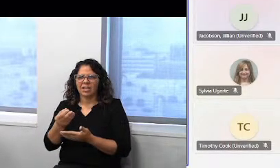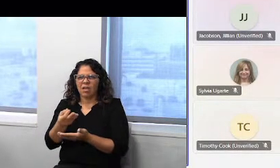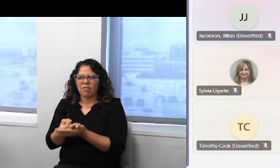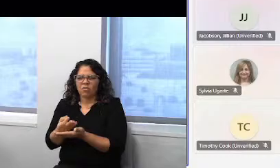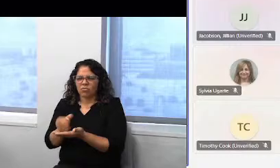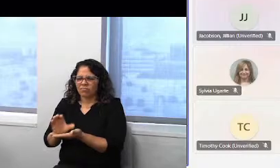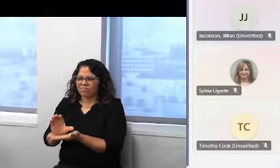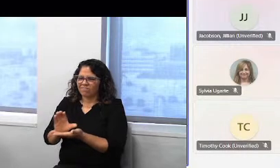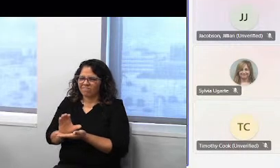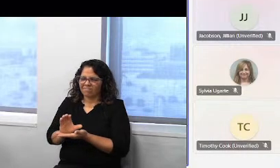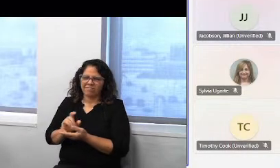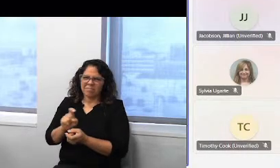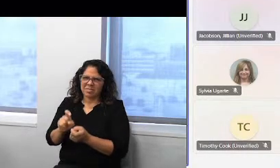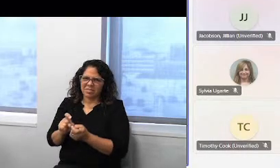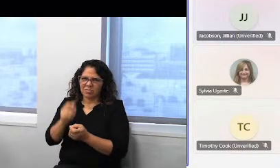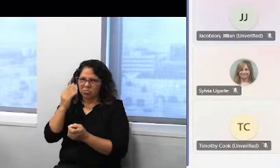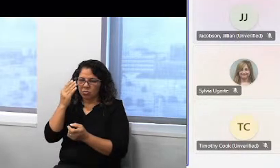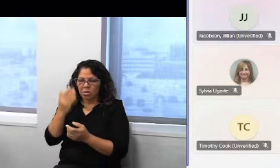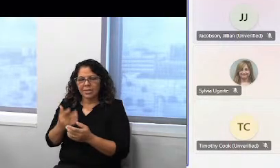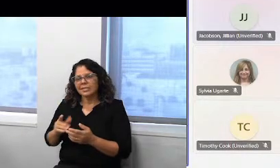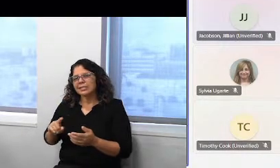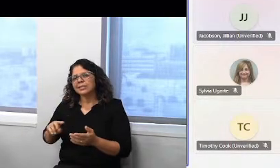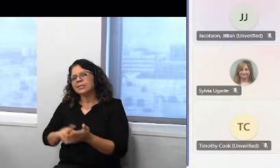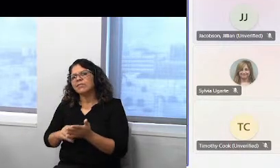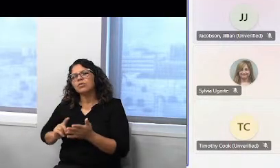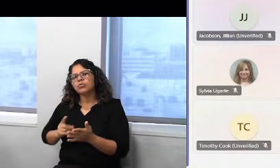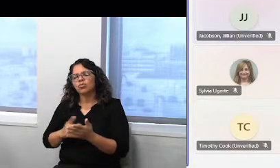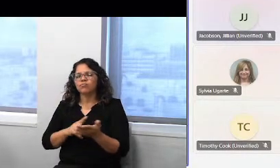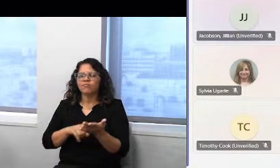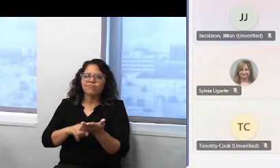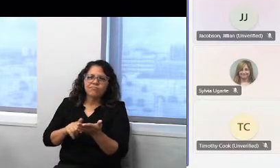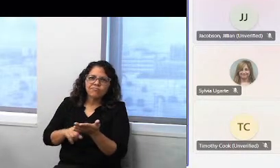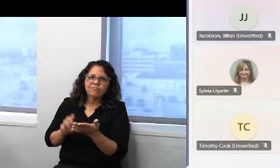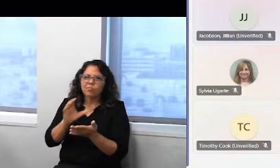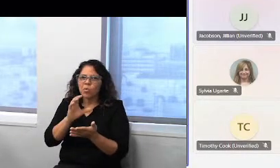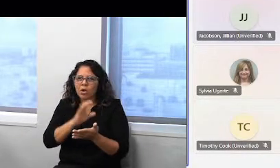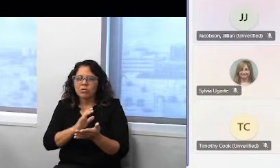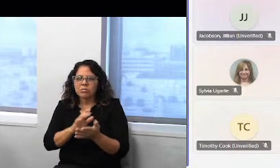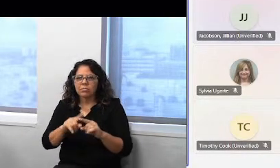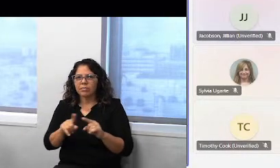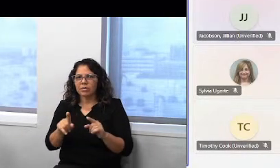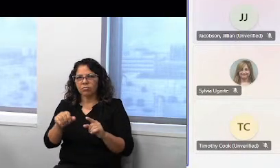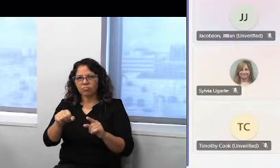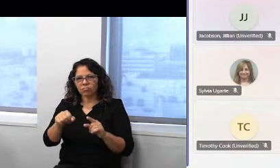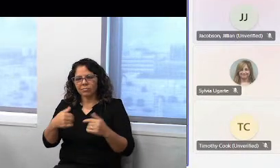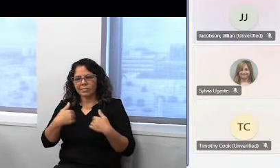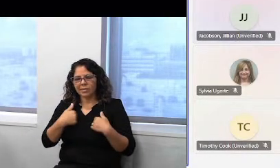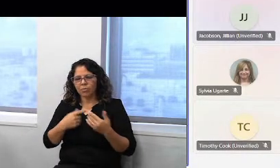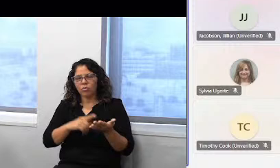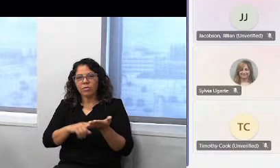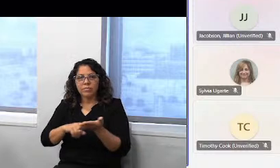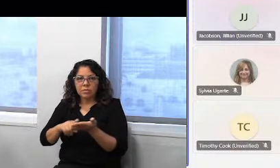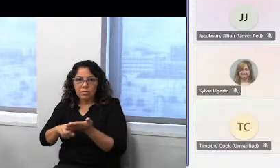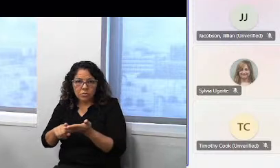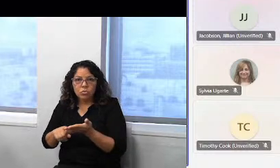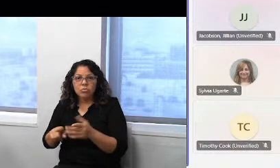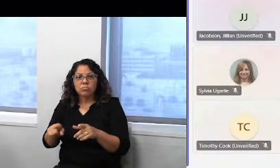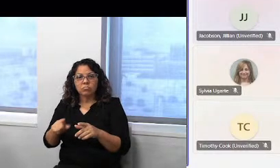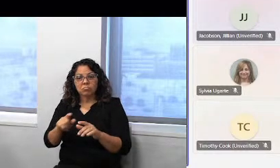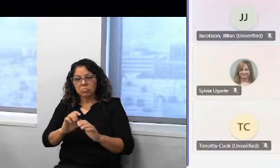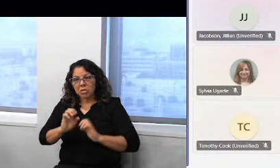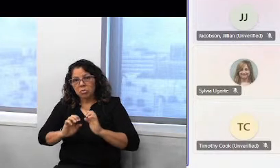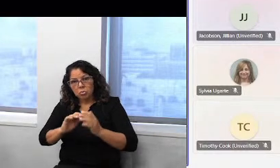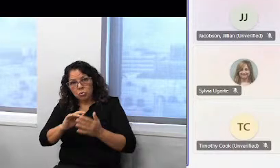those, but nonetheless, we are doing the studies. We are doing the identification of the needs. We're doing some pre-engineering